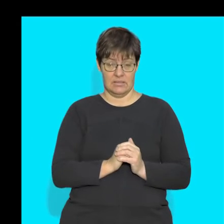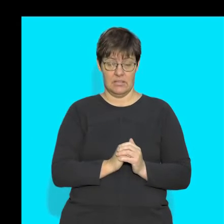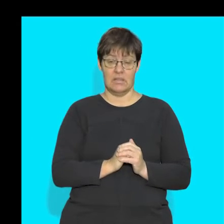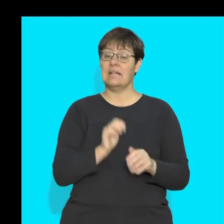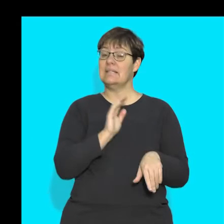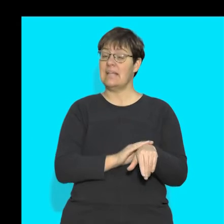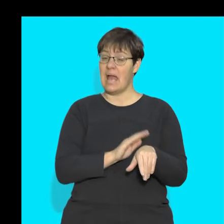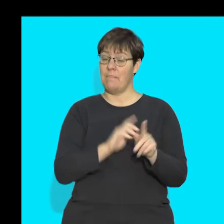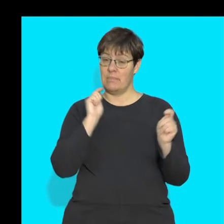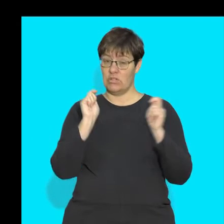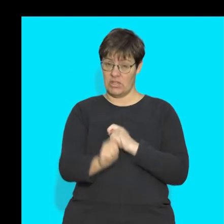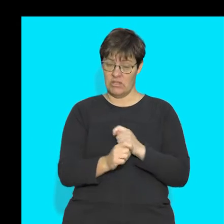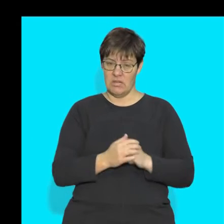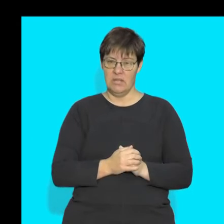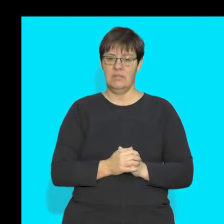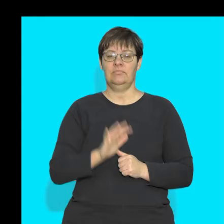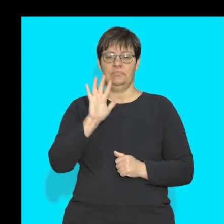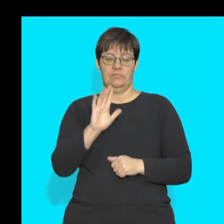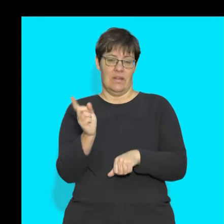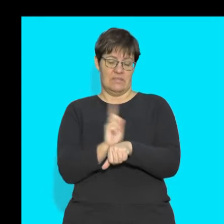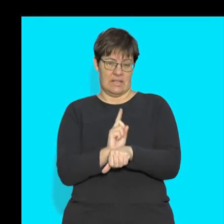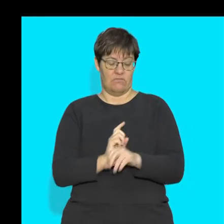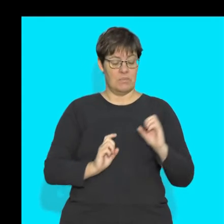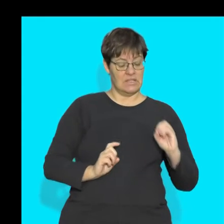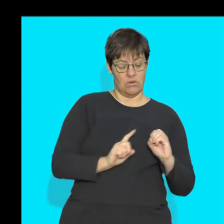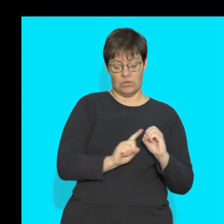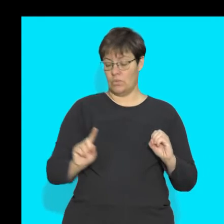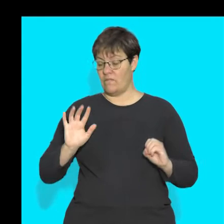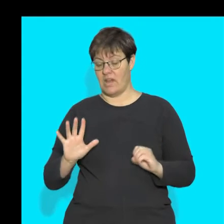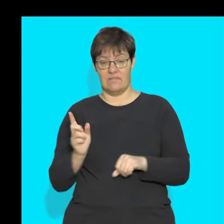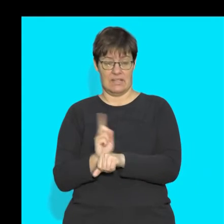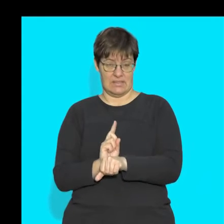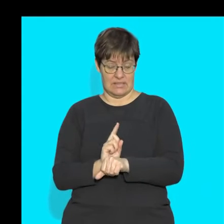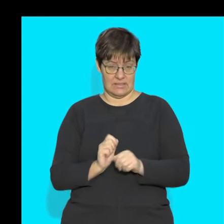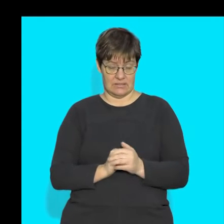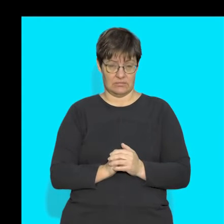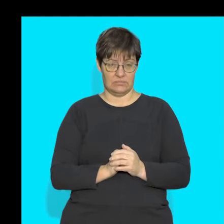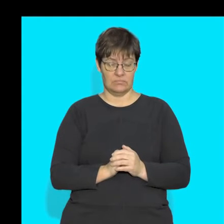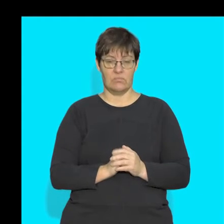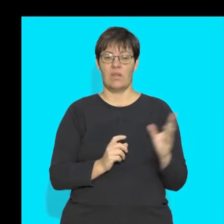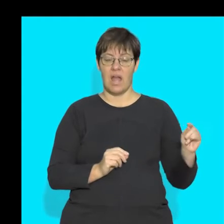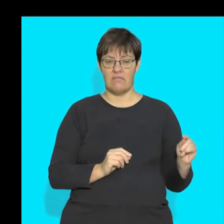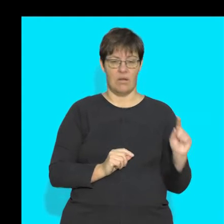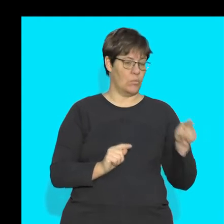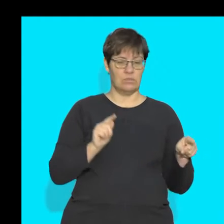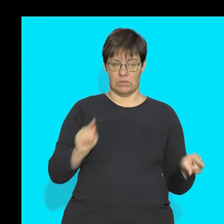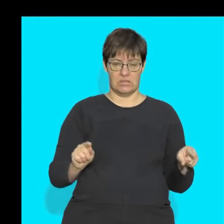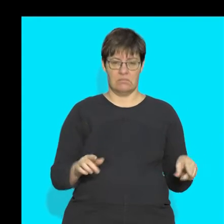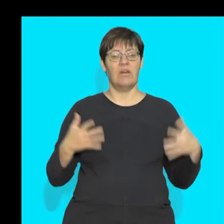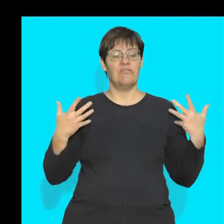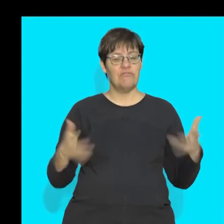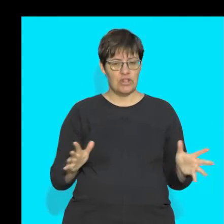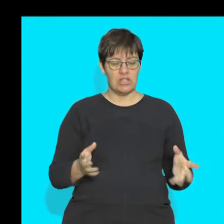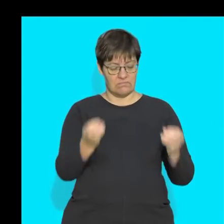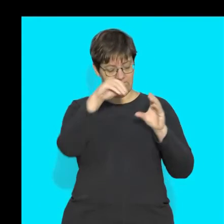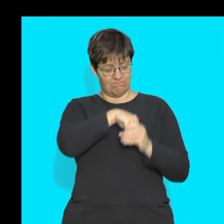in time is 5 seconds. Now, unlike when we do it with the graph and we have to have 2 points, that's